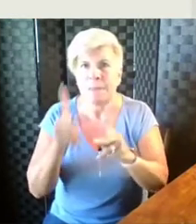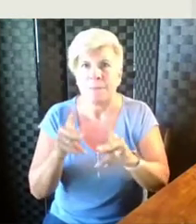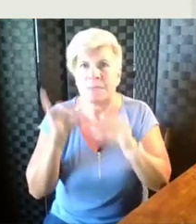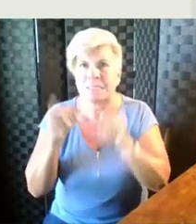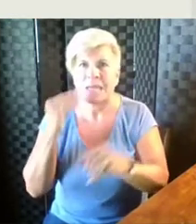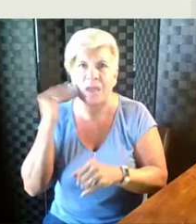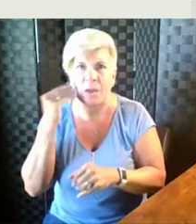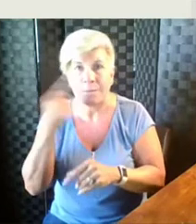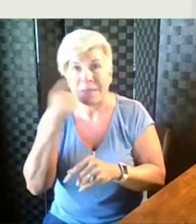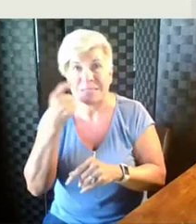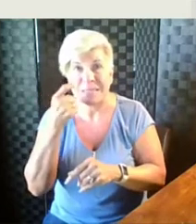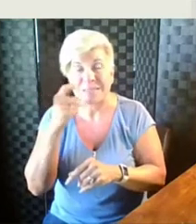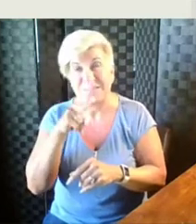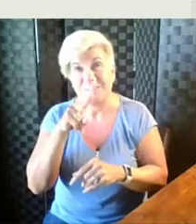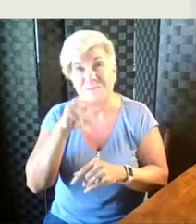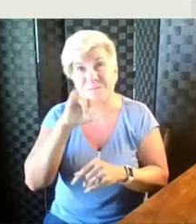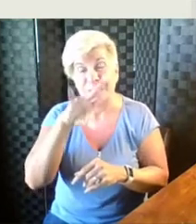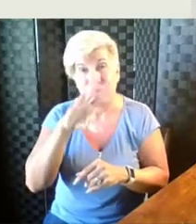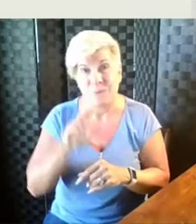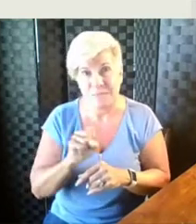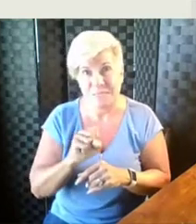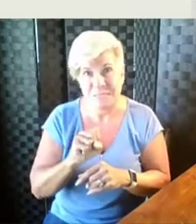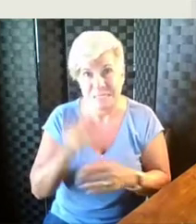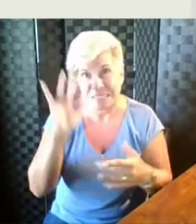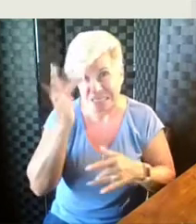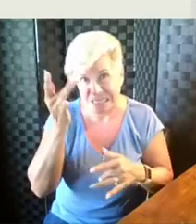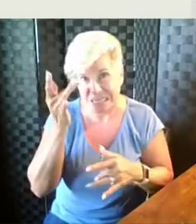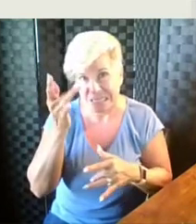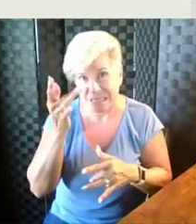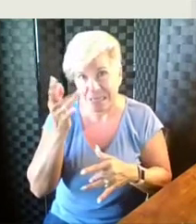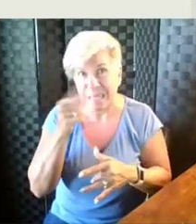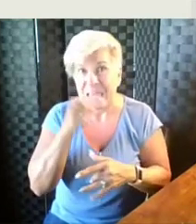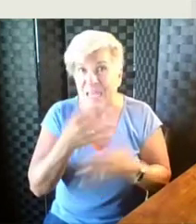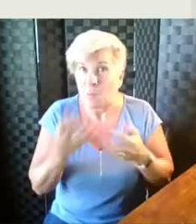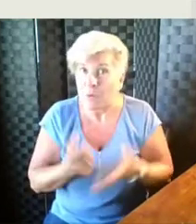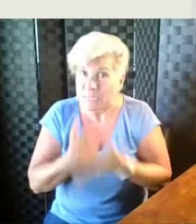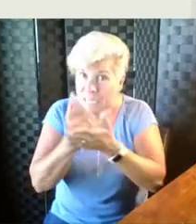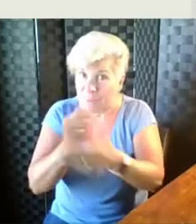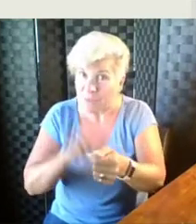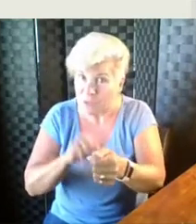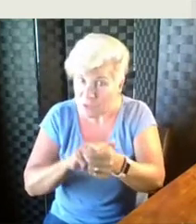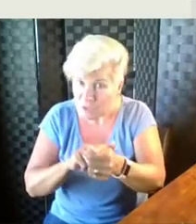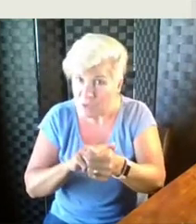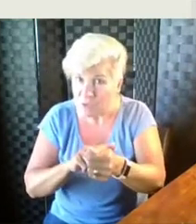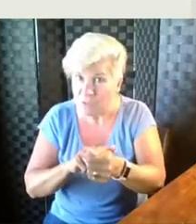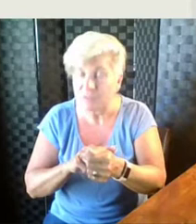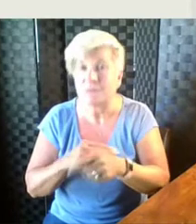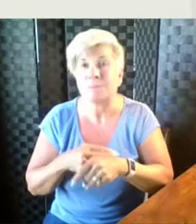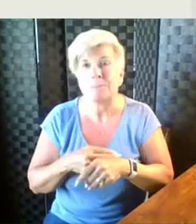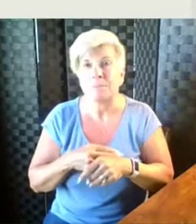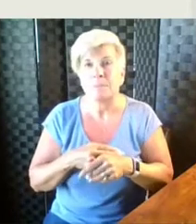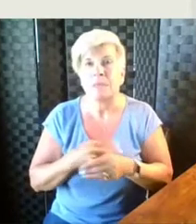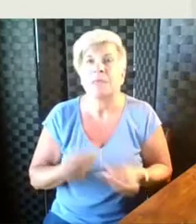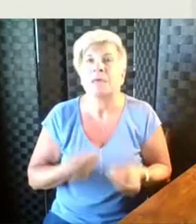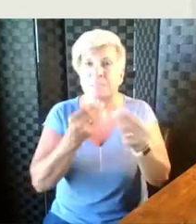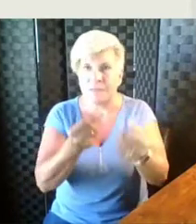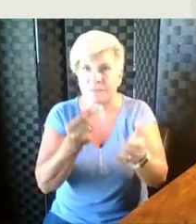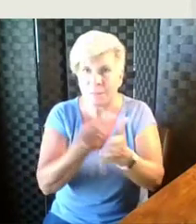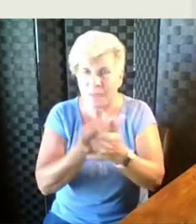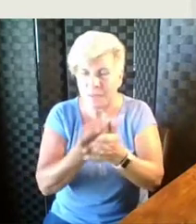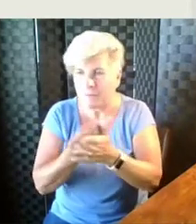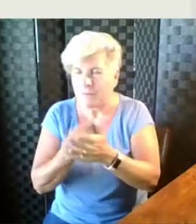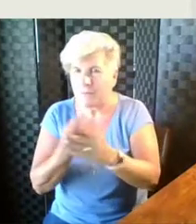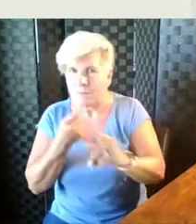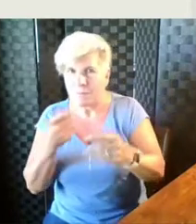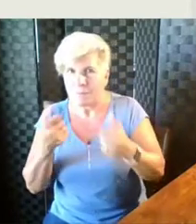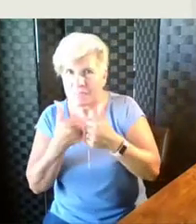home because of the virus. Robinson wanted to help nurses from home. He'll donate the money from the games to